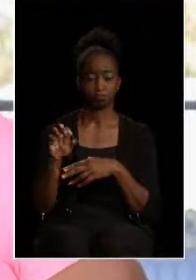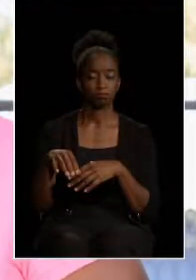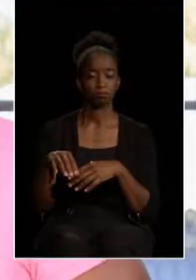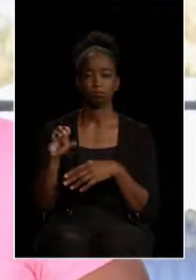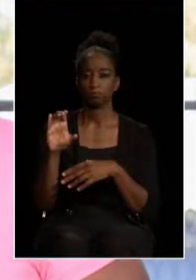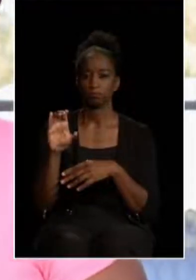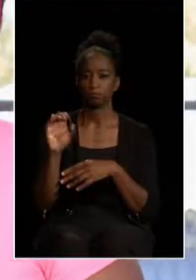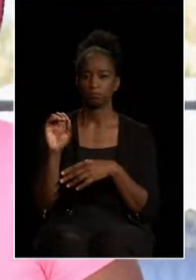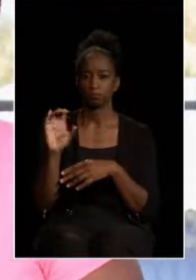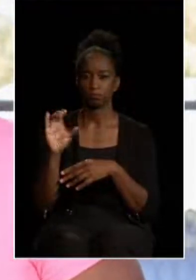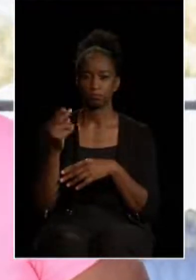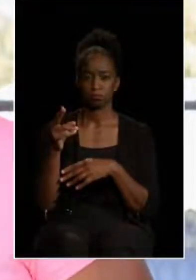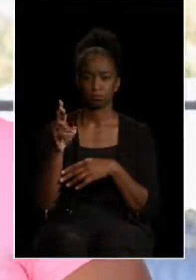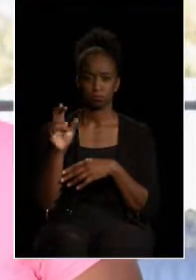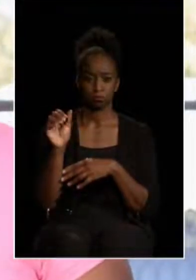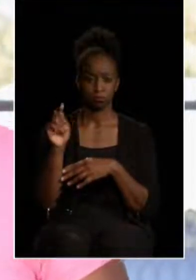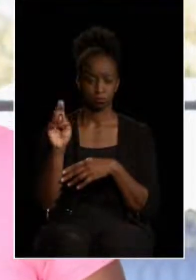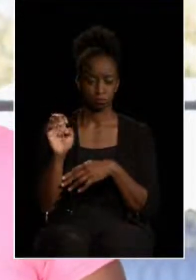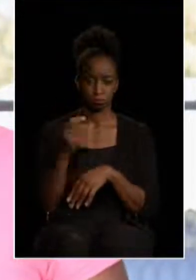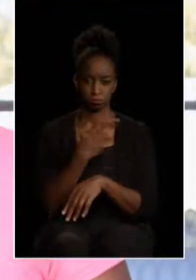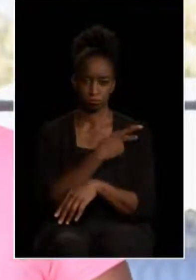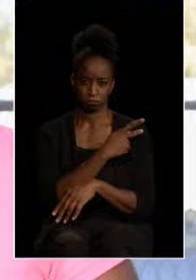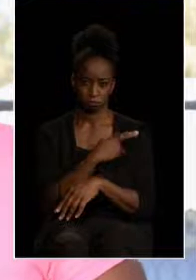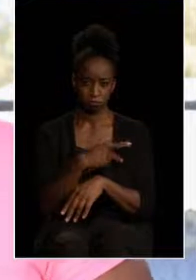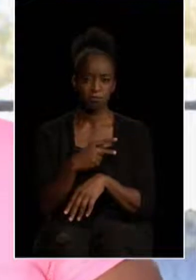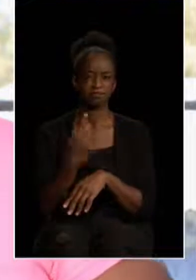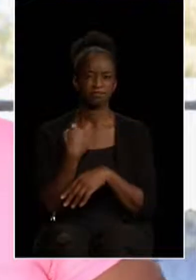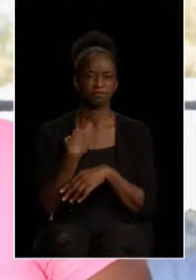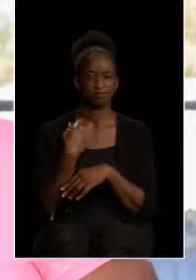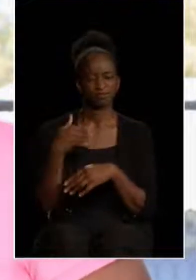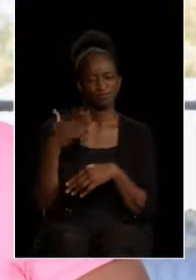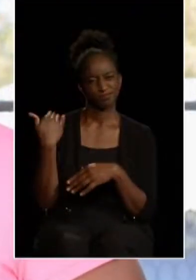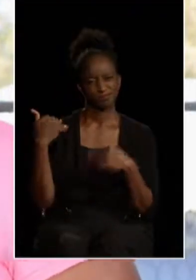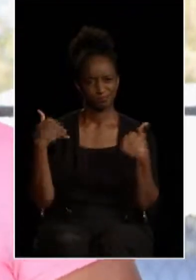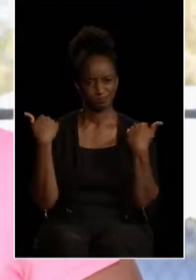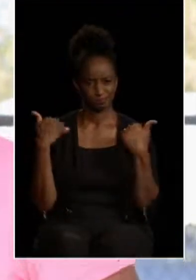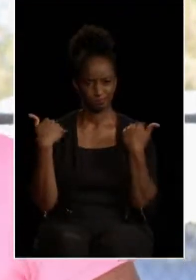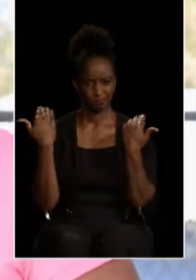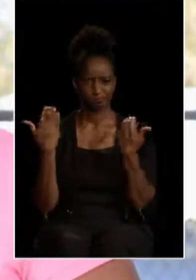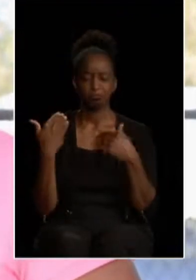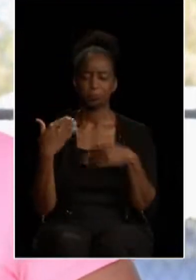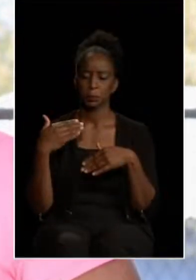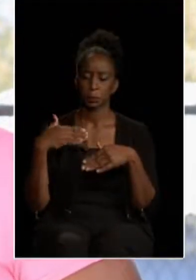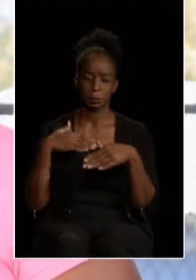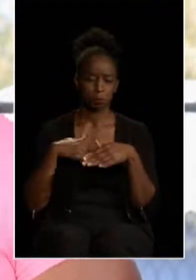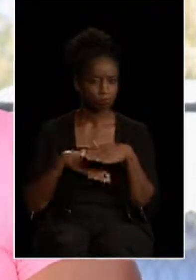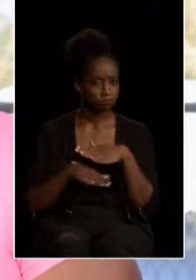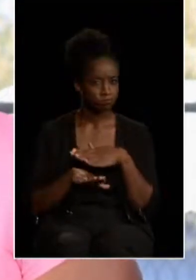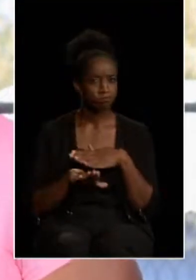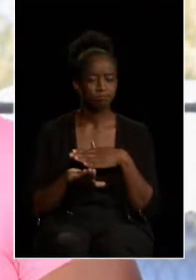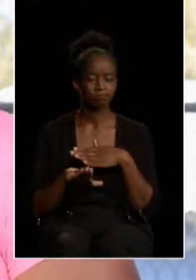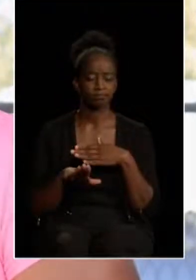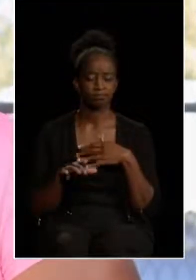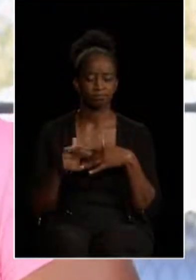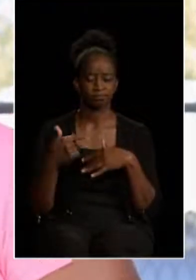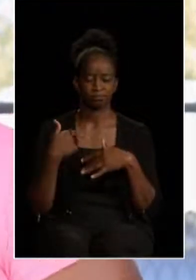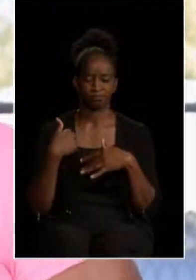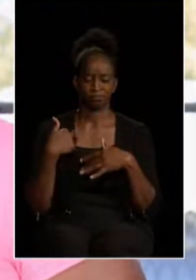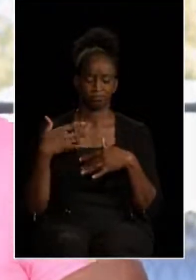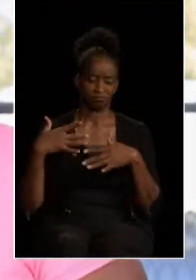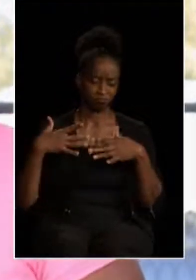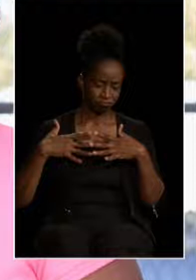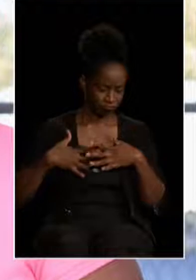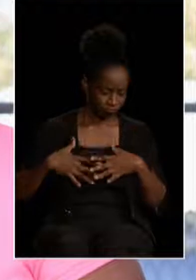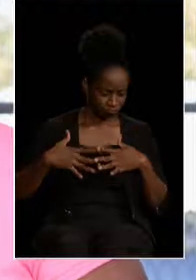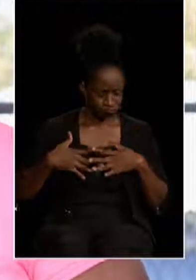now give birth to children. I was young. I was going through something. I didn't understand it I didn't understand